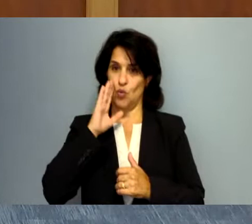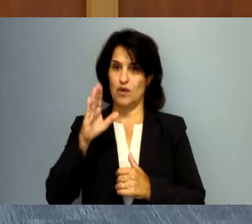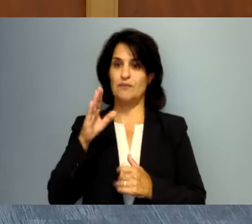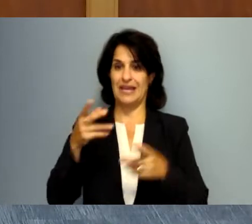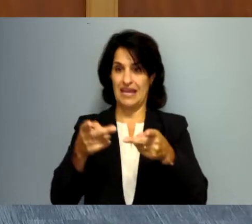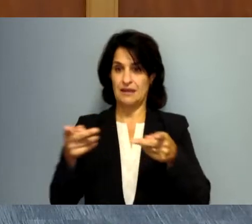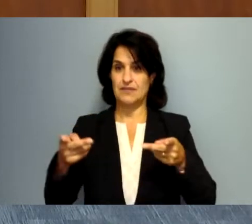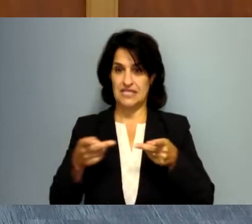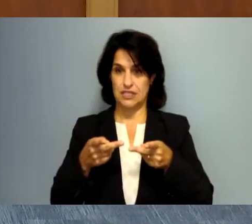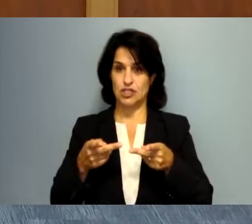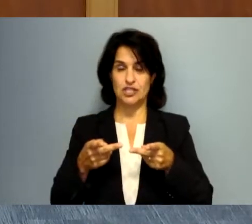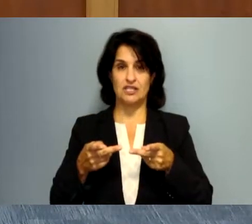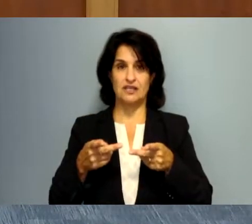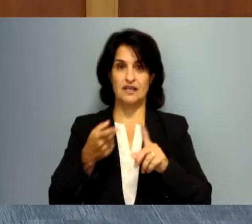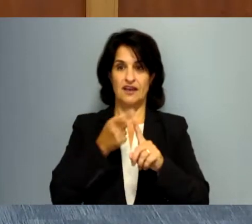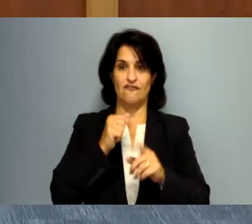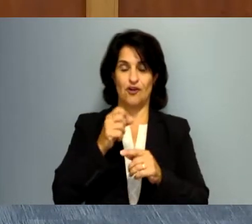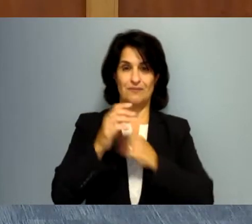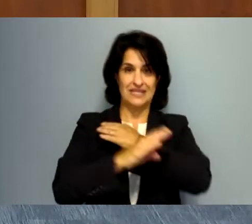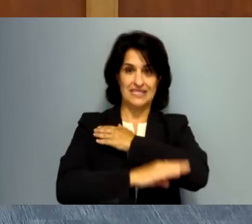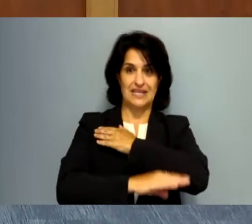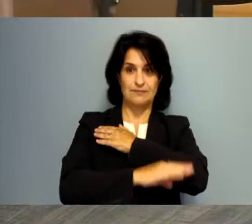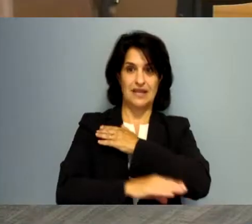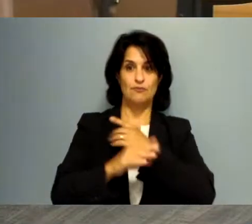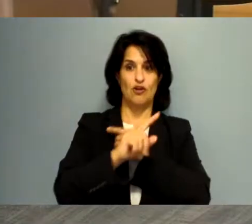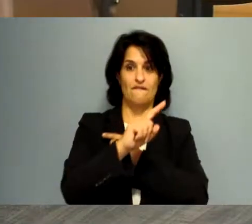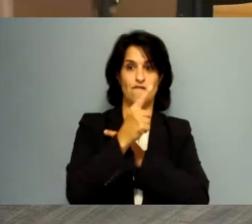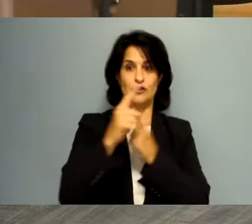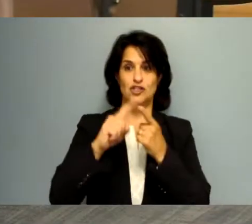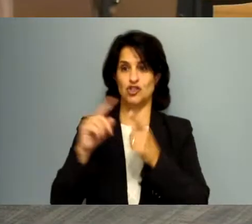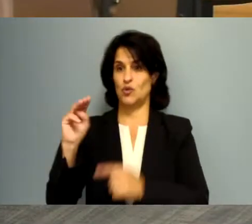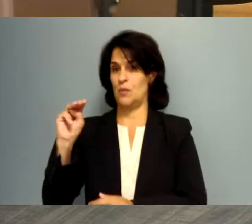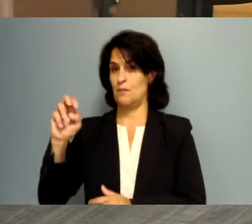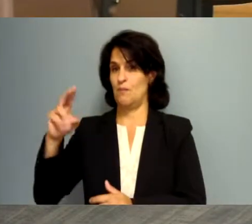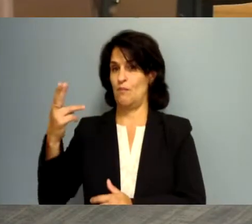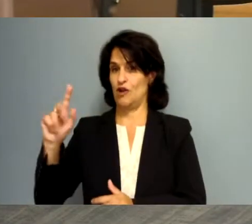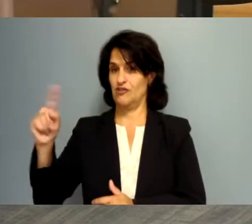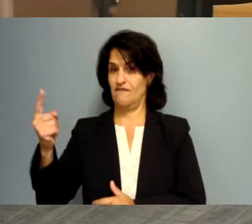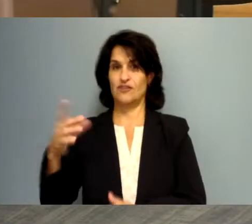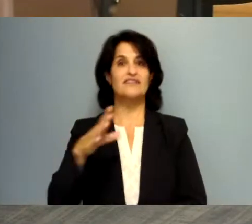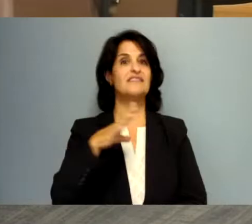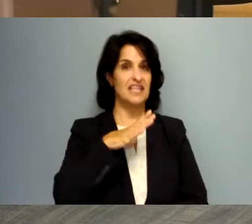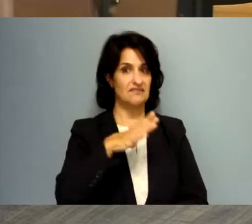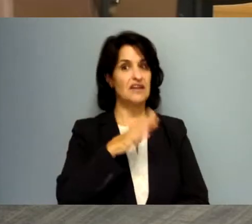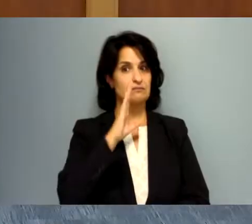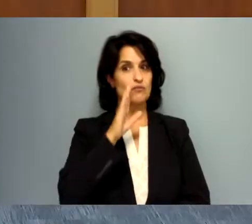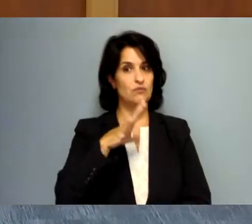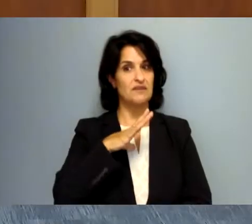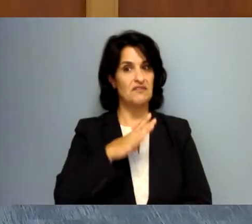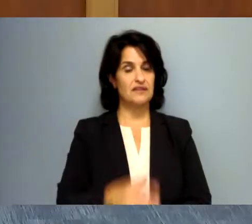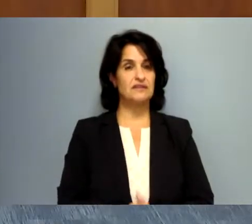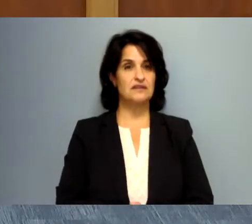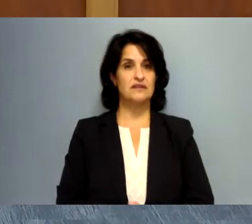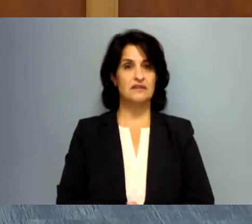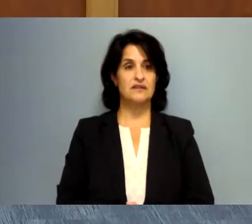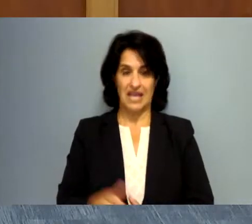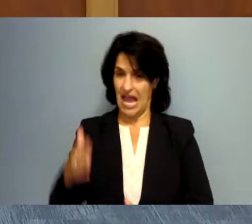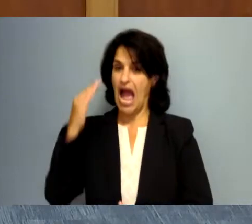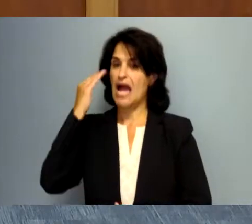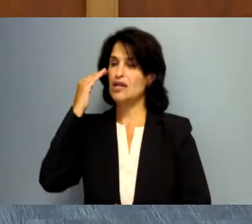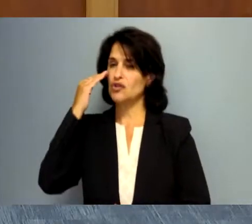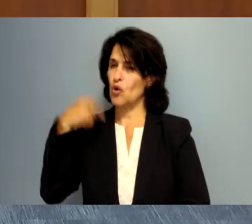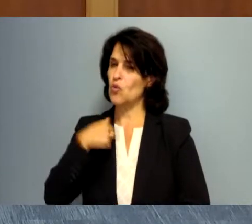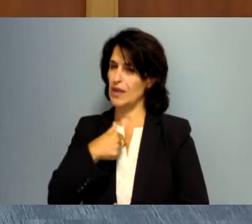position that goes from September 1st to March 1st? That's fine. Okay. That'd be fine. And I know we have